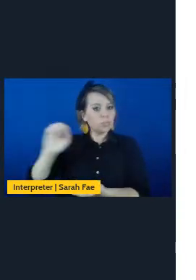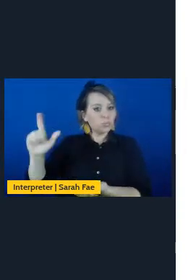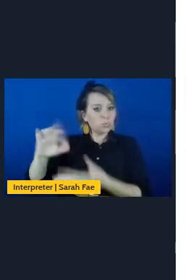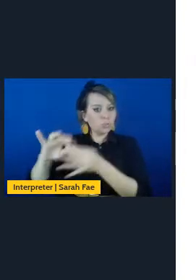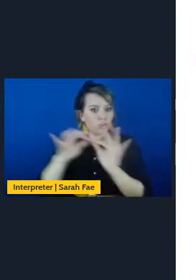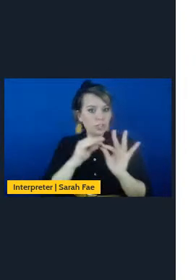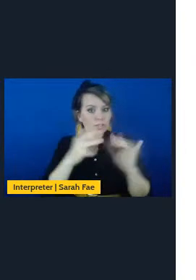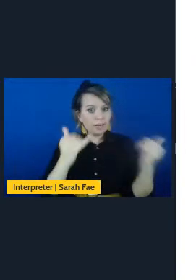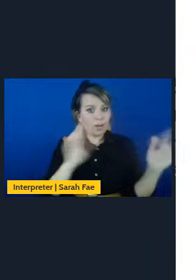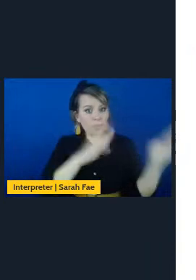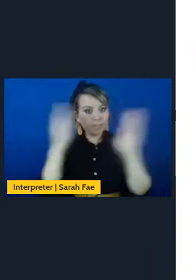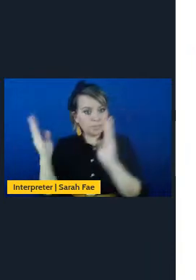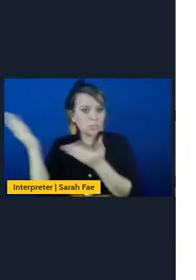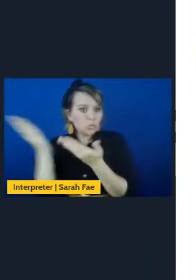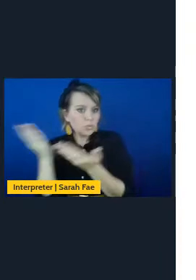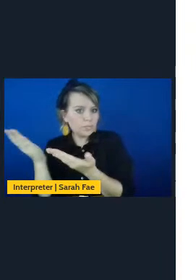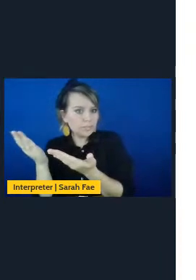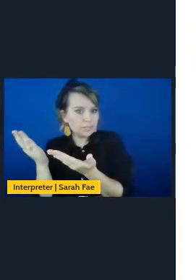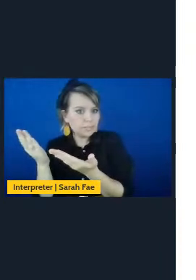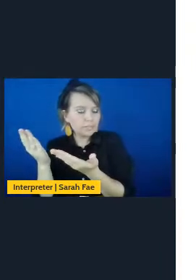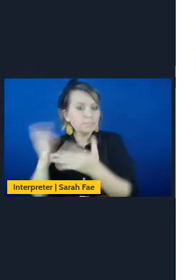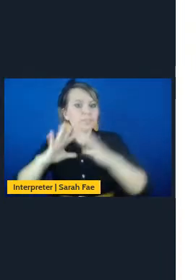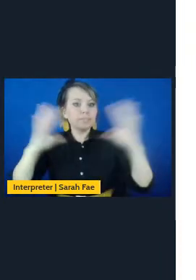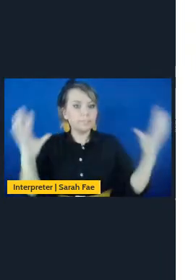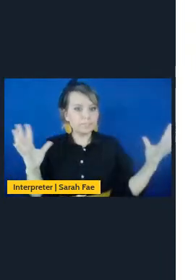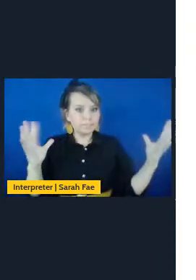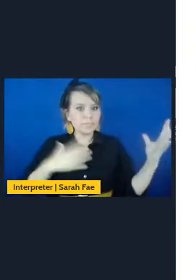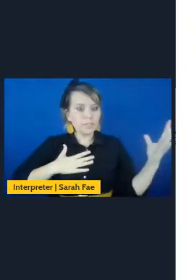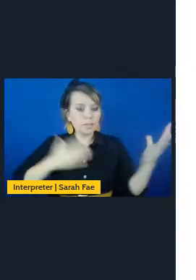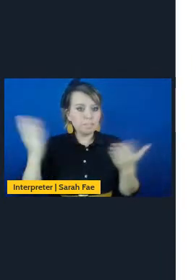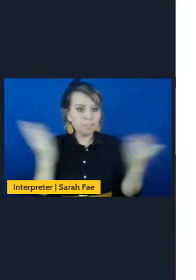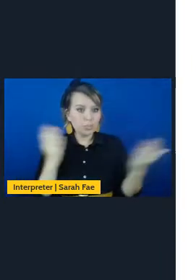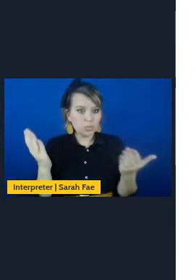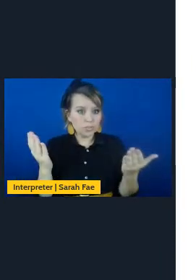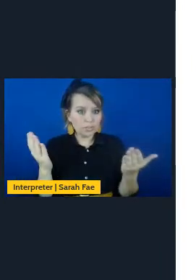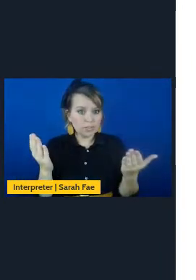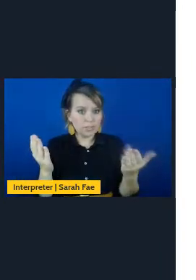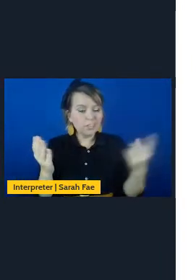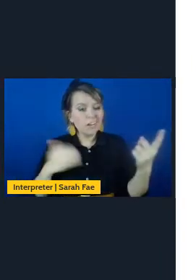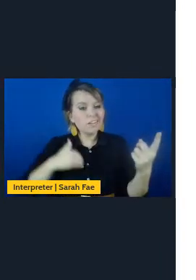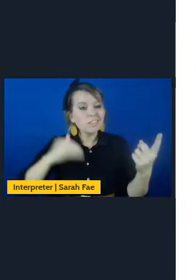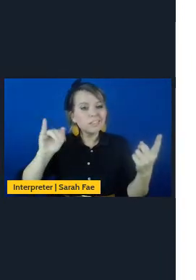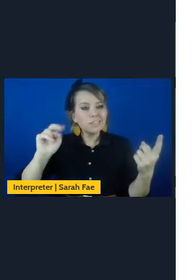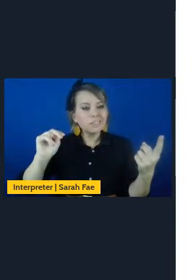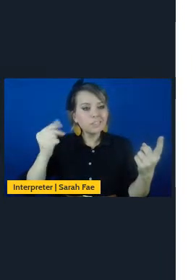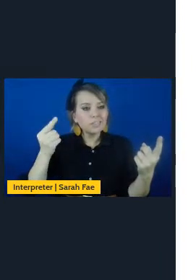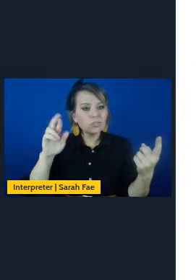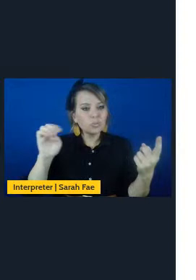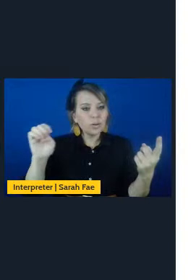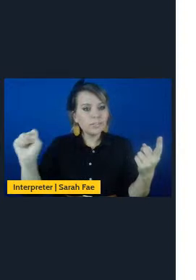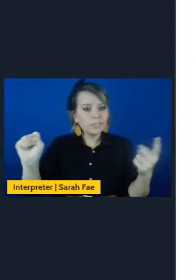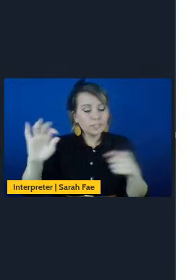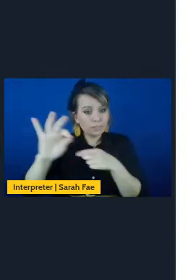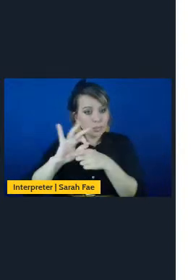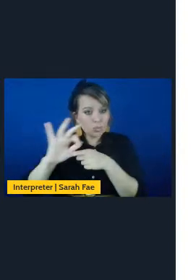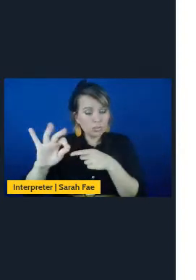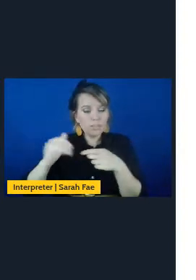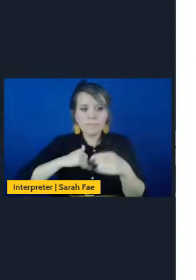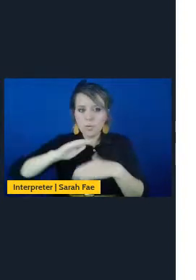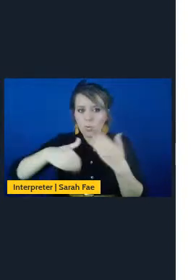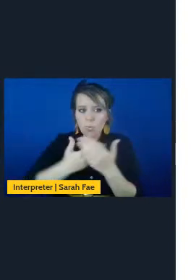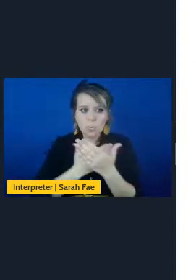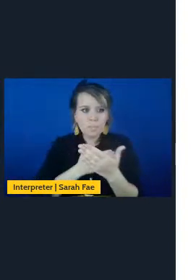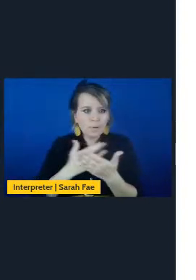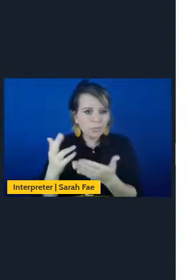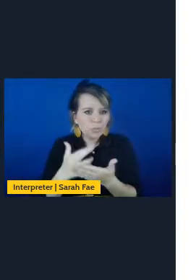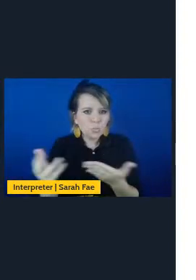service now. So here's my service, and it has, let's say, this ingress functionality where I have all my resources, let's